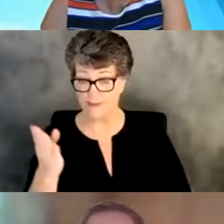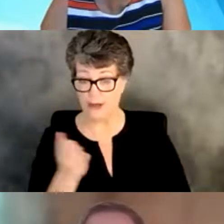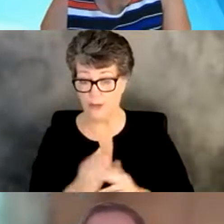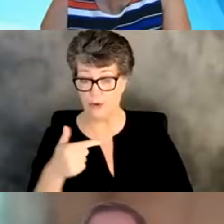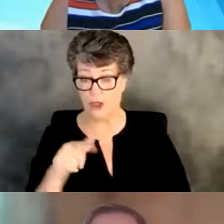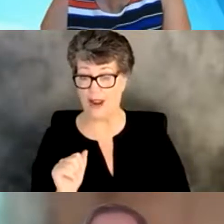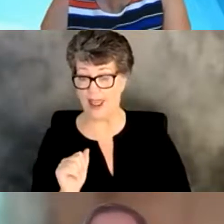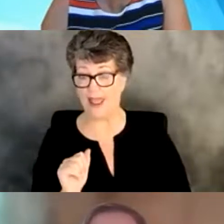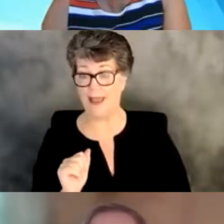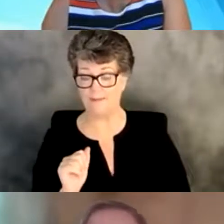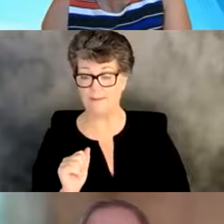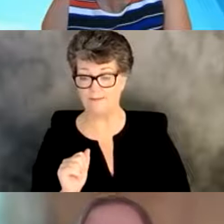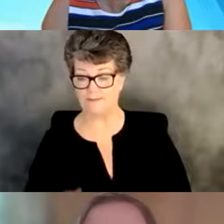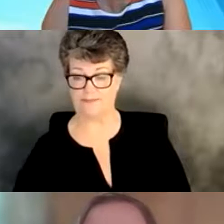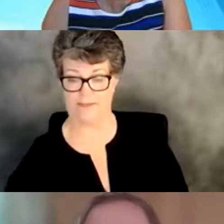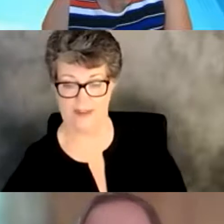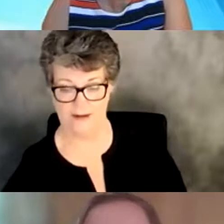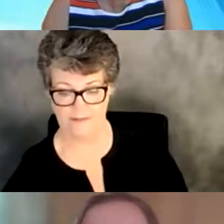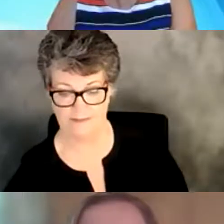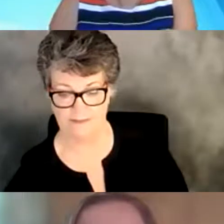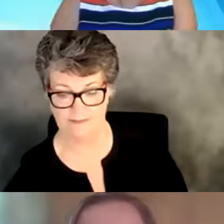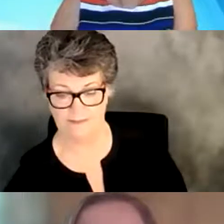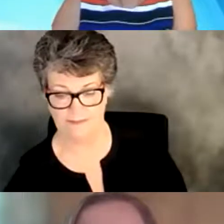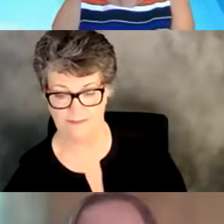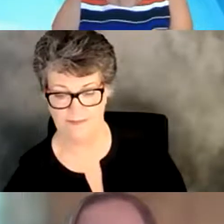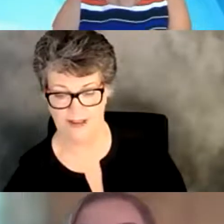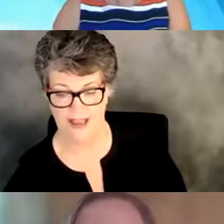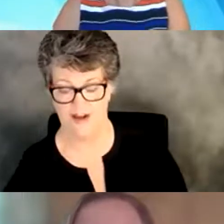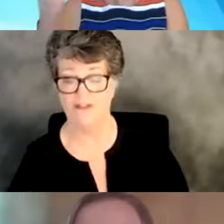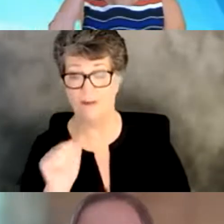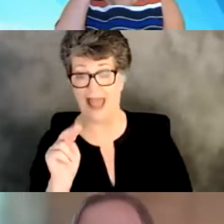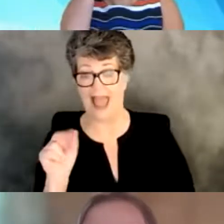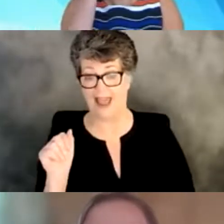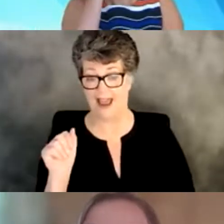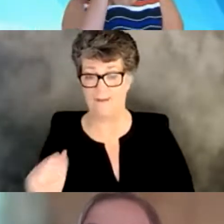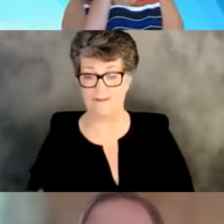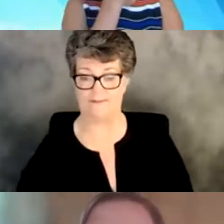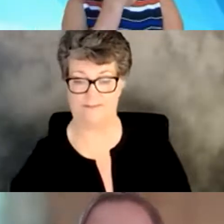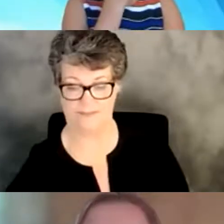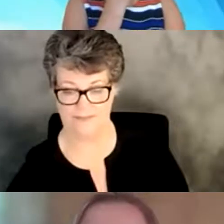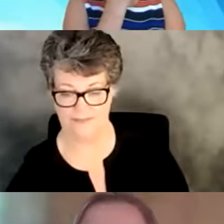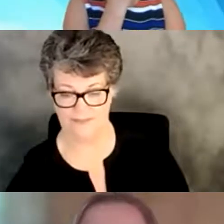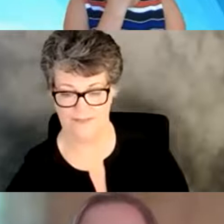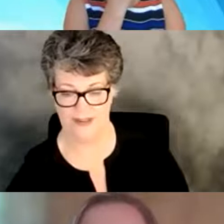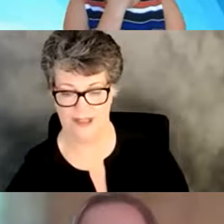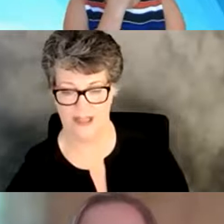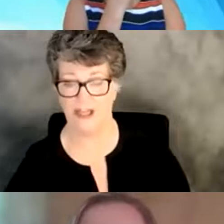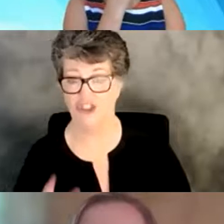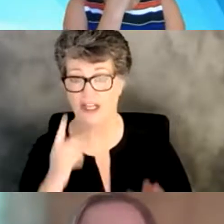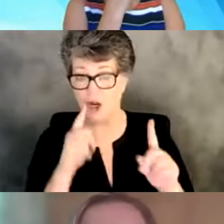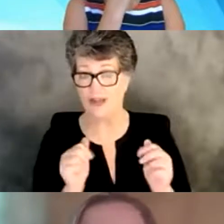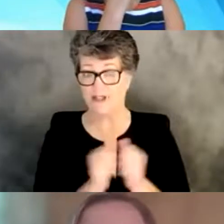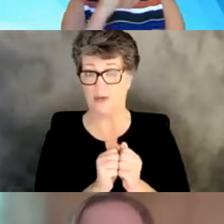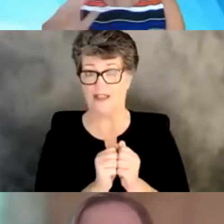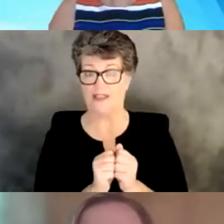Q&A feature from Anna. Dr. Torres Gill, Anna agrees with you about addressing homelessness among